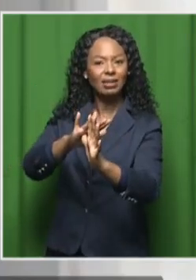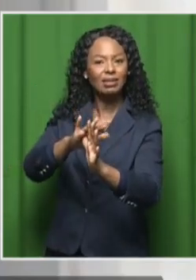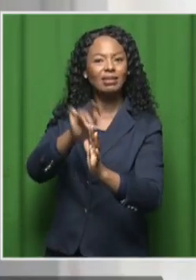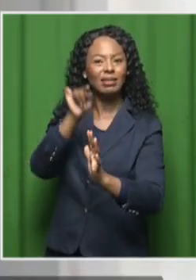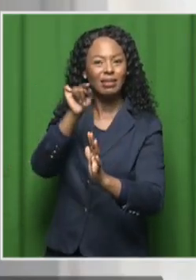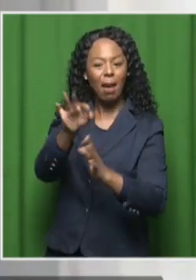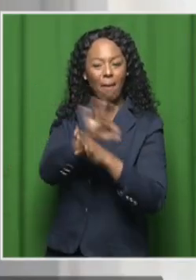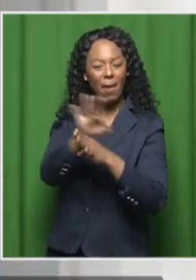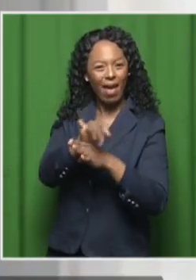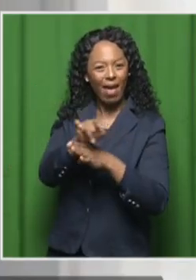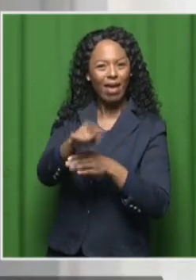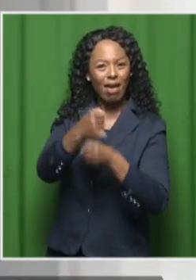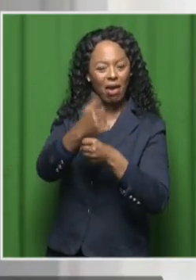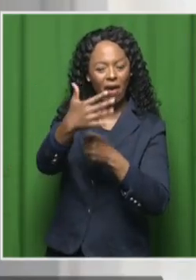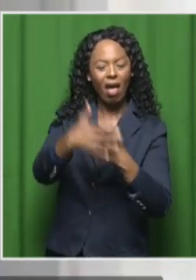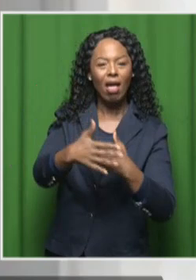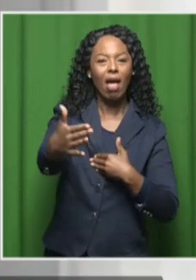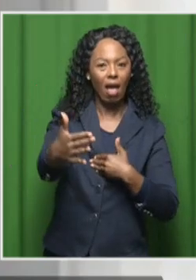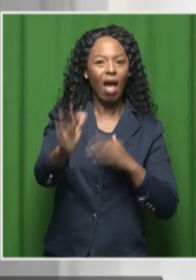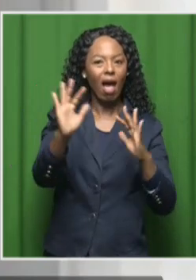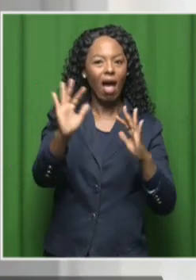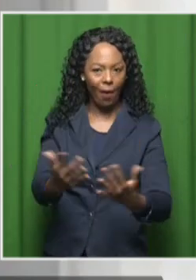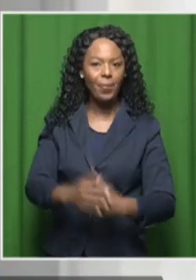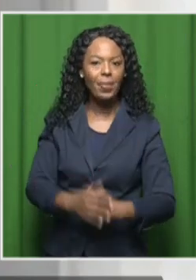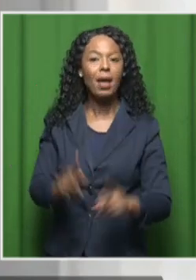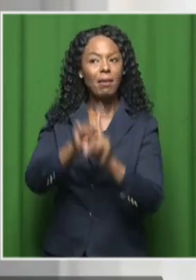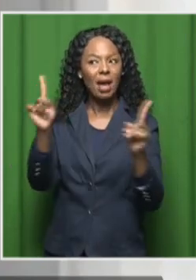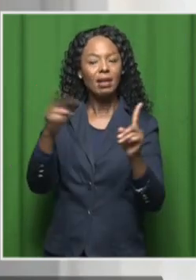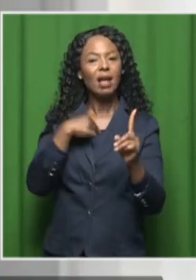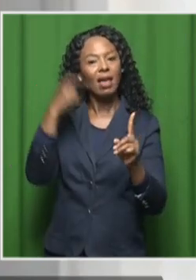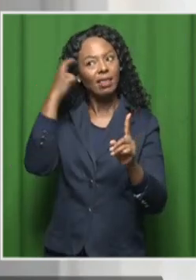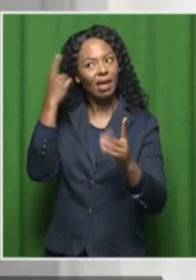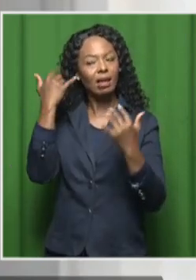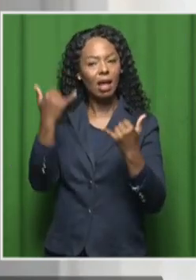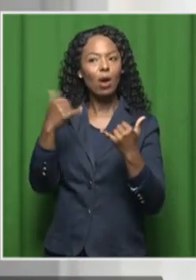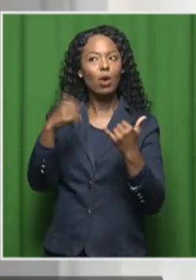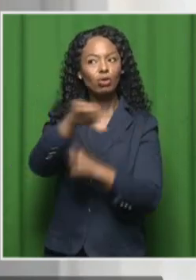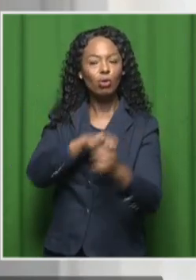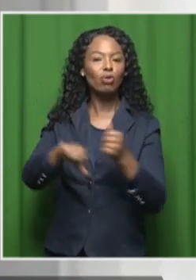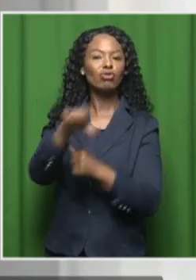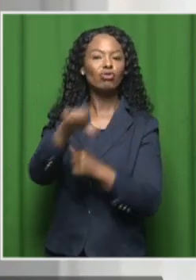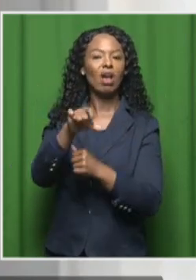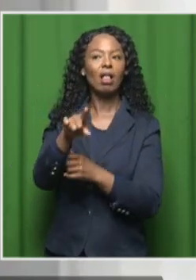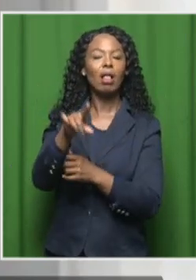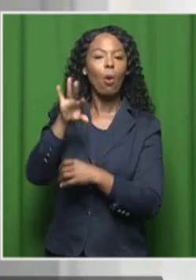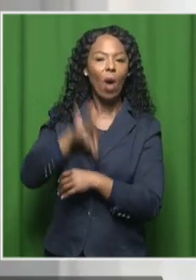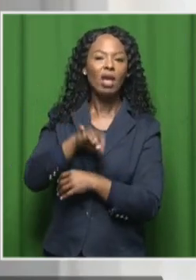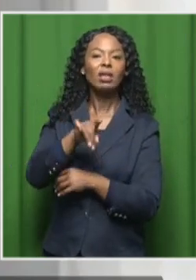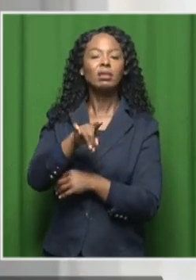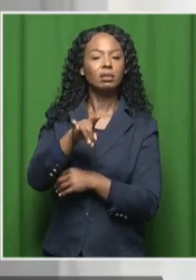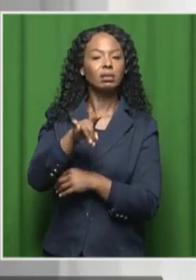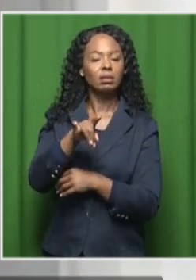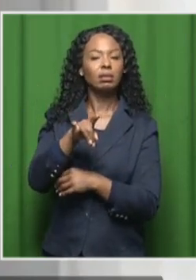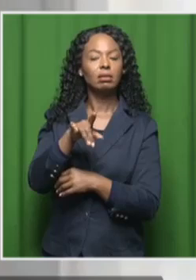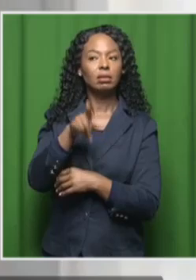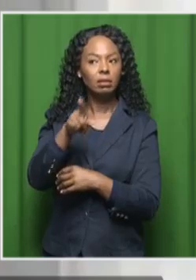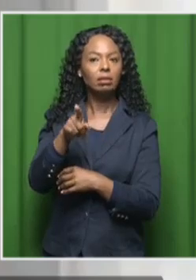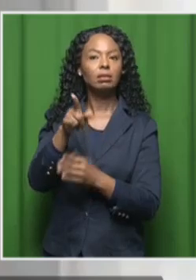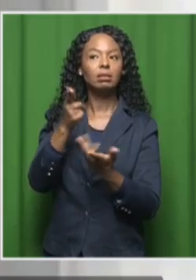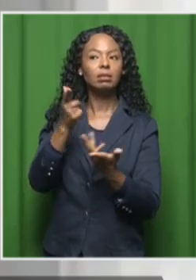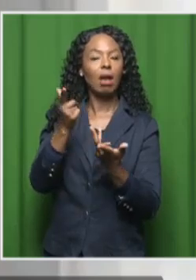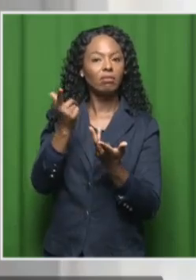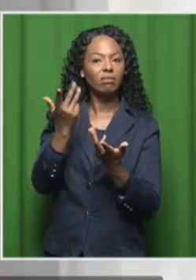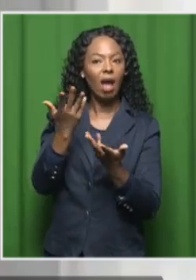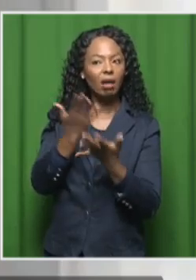can expect the social wage to be quite a significant portion. It's expected